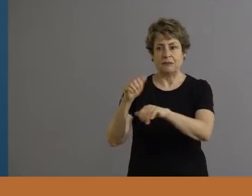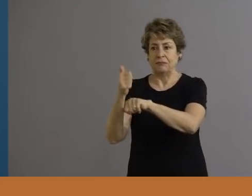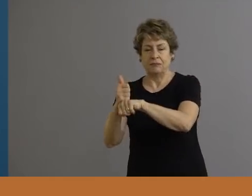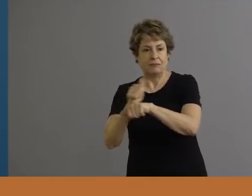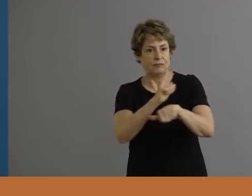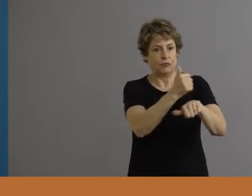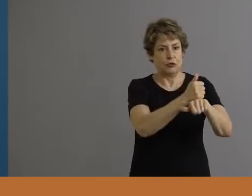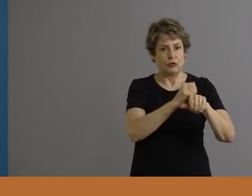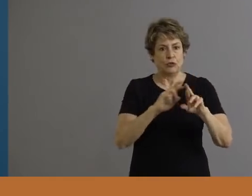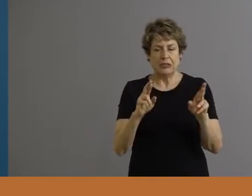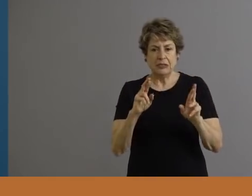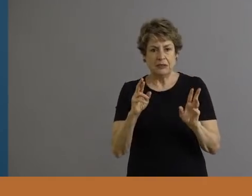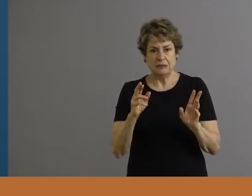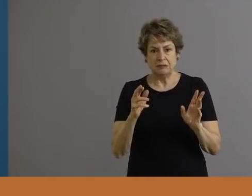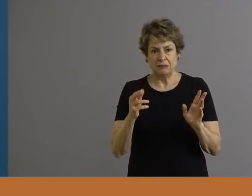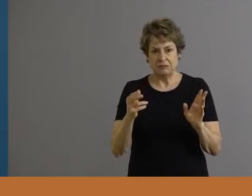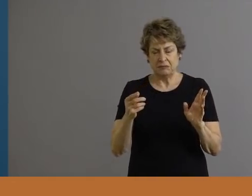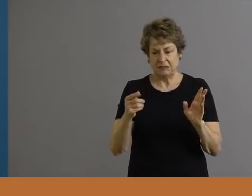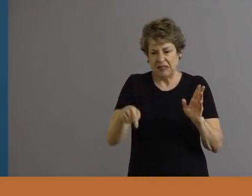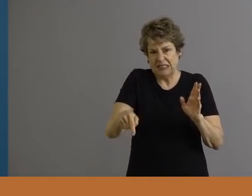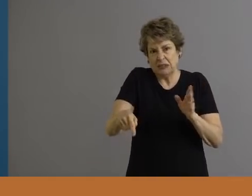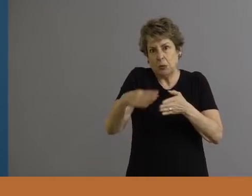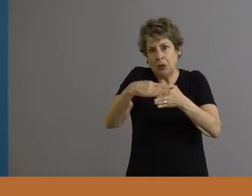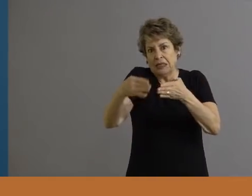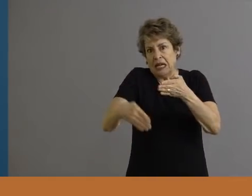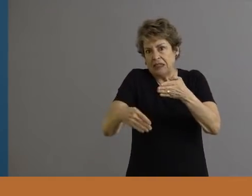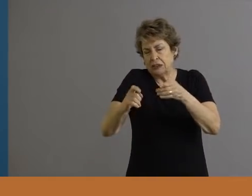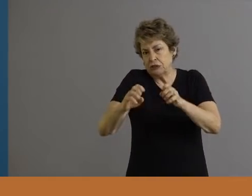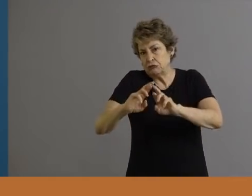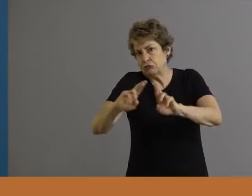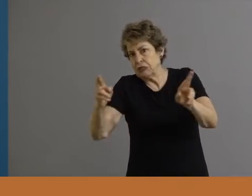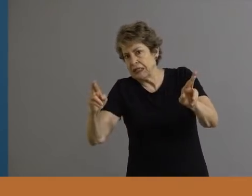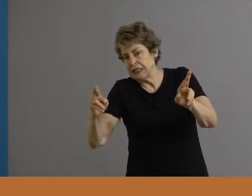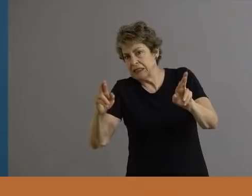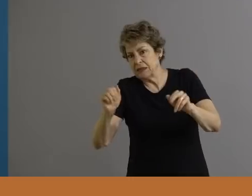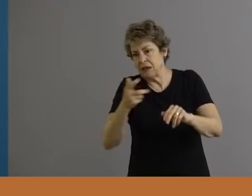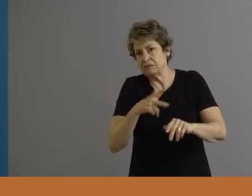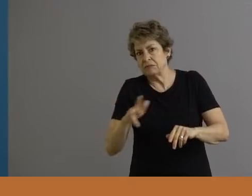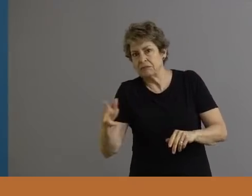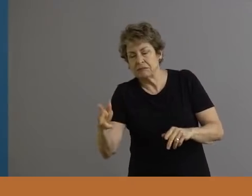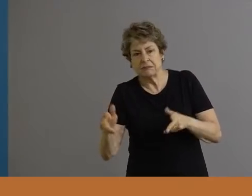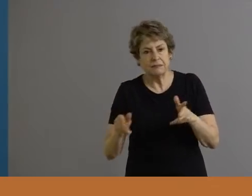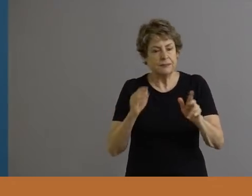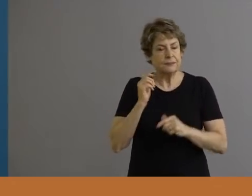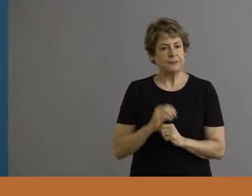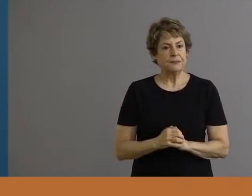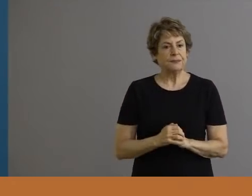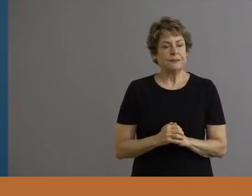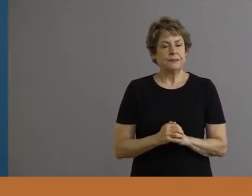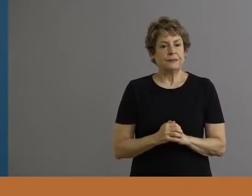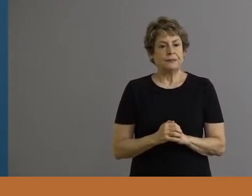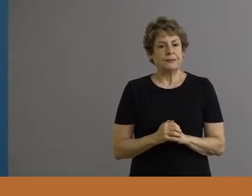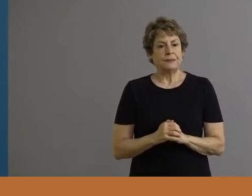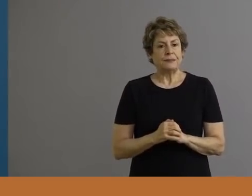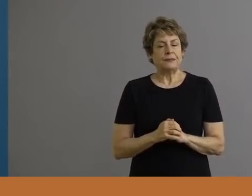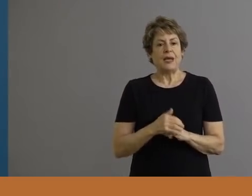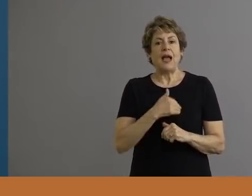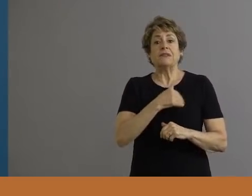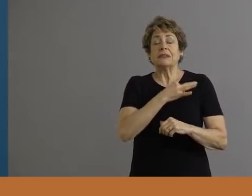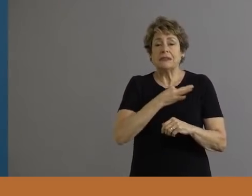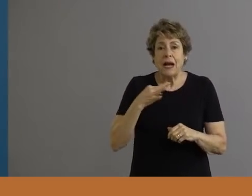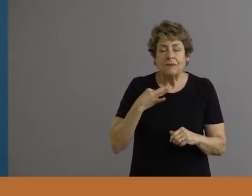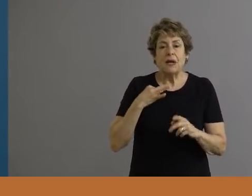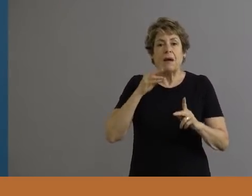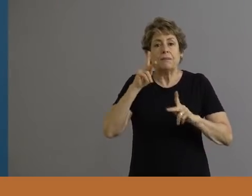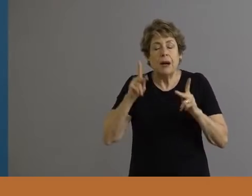the medic staffing, the labs, and all the rest of the equipment that's needed to test citizens. And those will be drive-through sites for 5,000 a